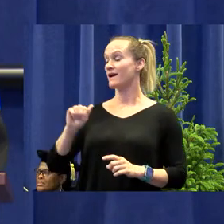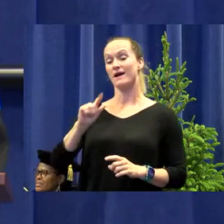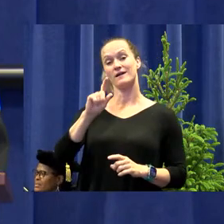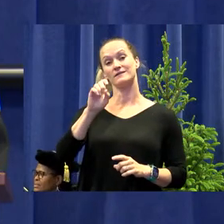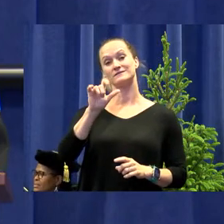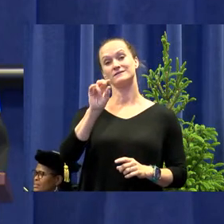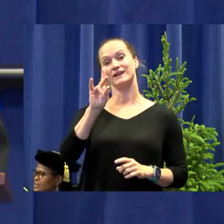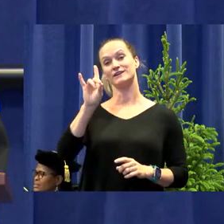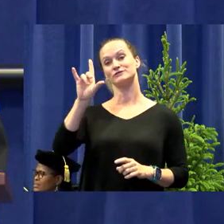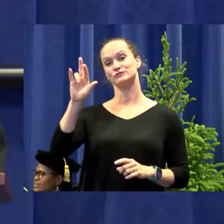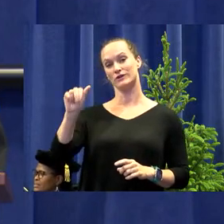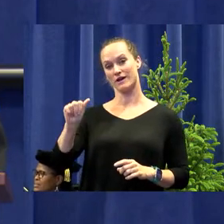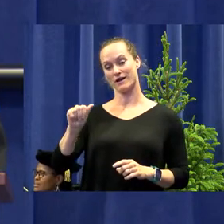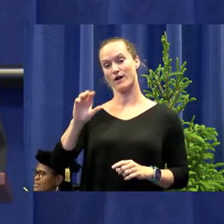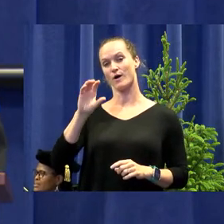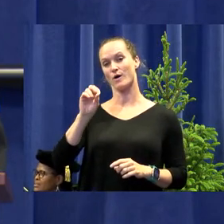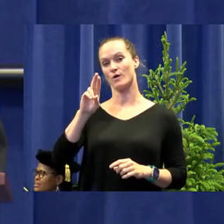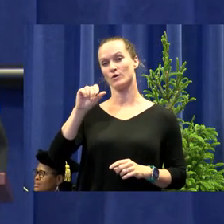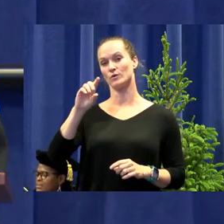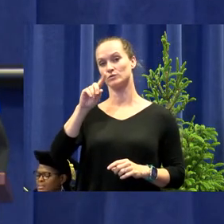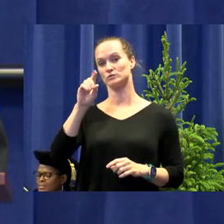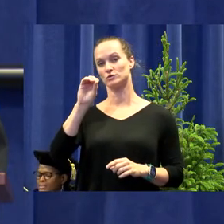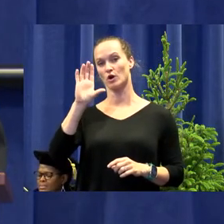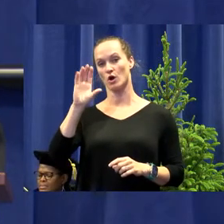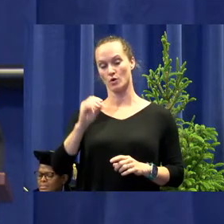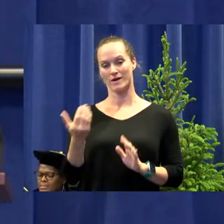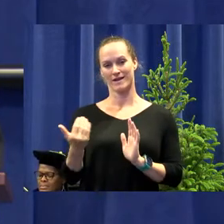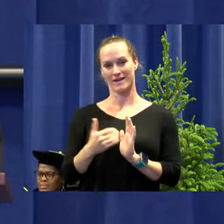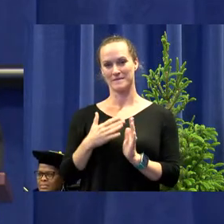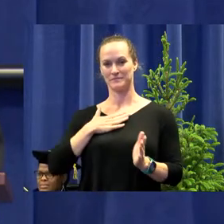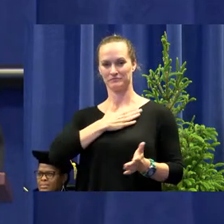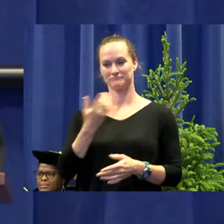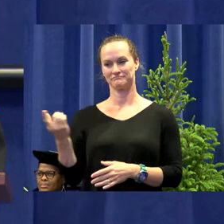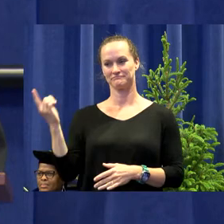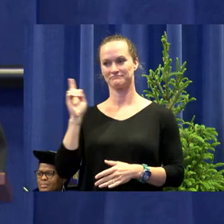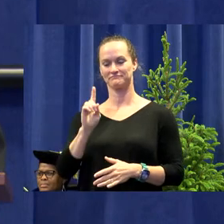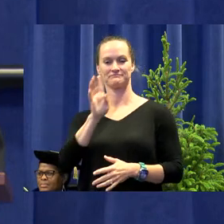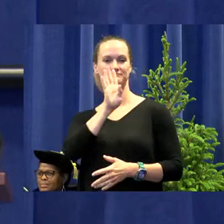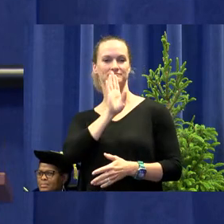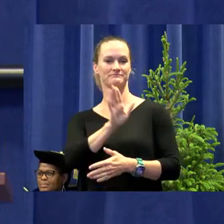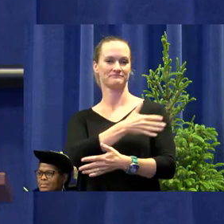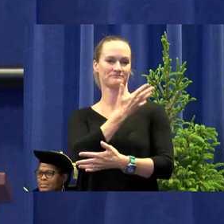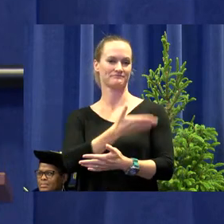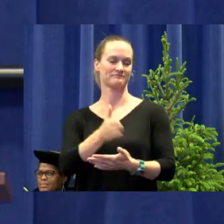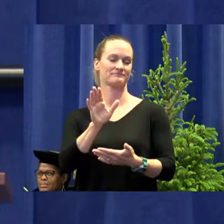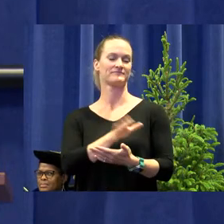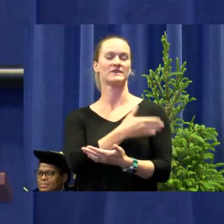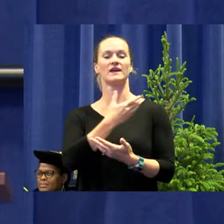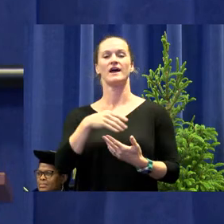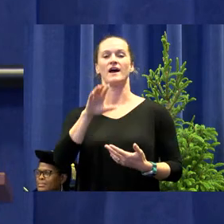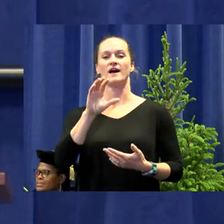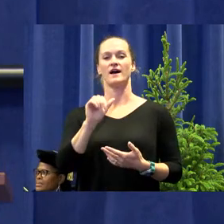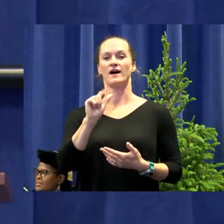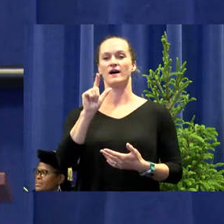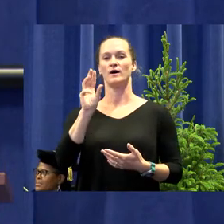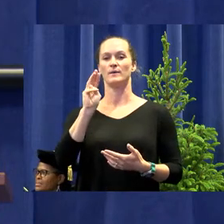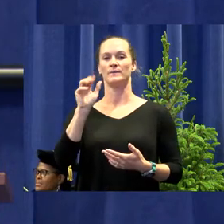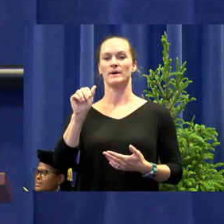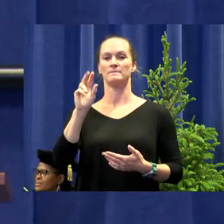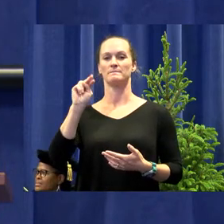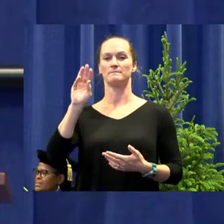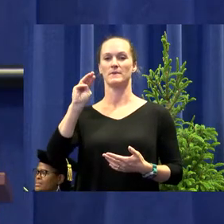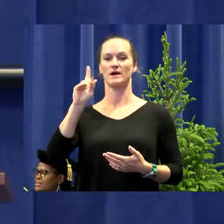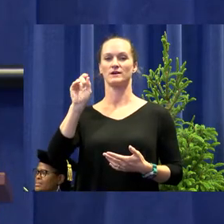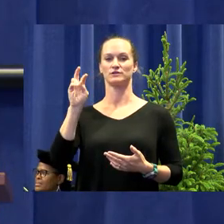stage to lead us as we sing the Alma Mater. They will be accompanied by a string quartet, also from